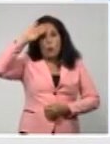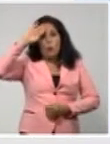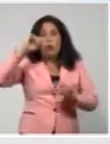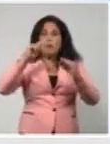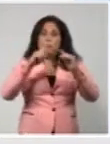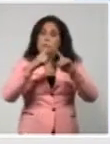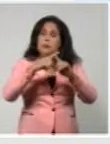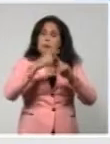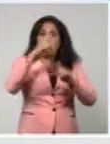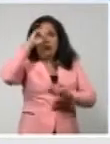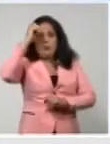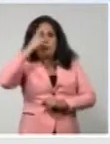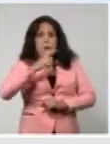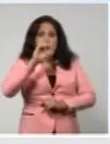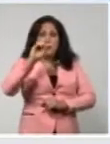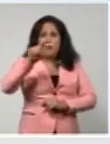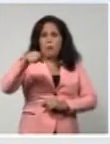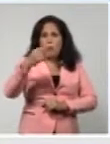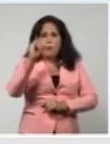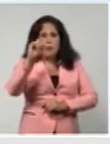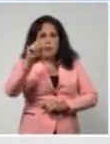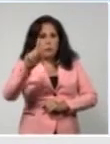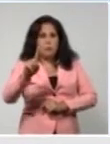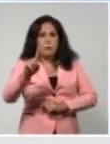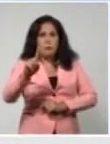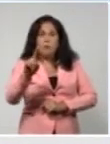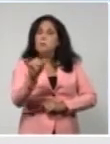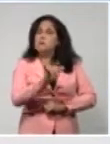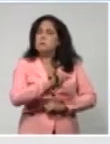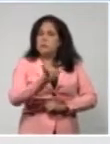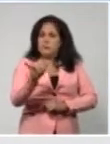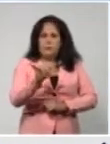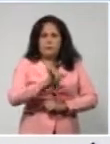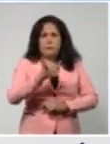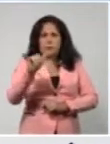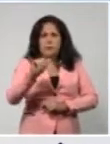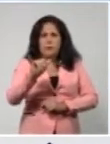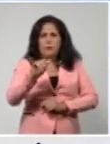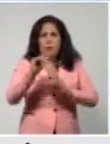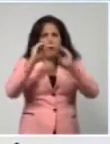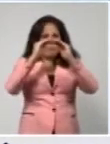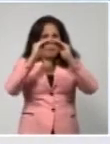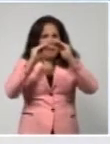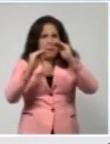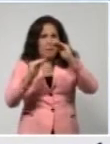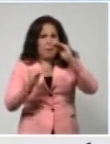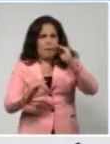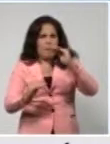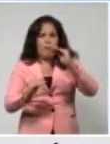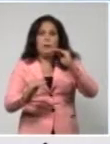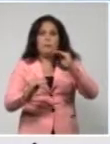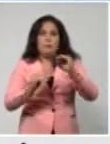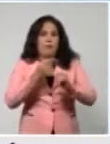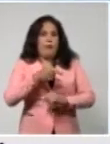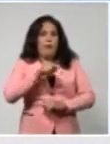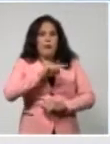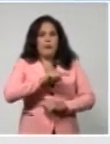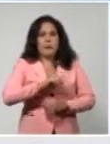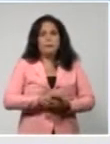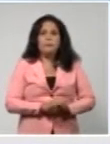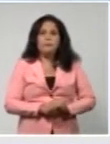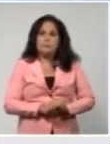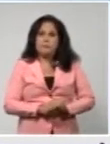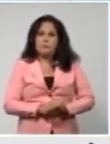of 0.26, also lower than yesterday's figure. Cuba, with a rate of